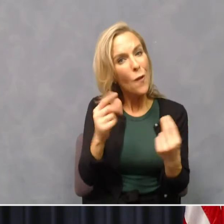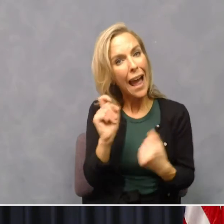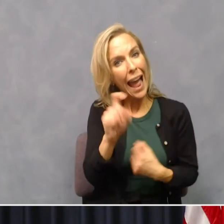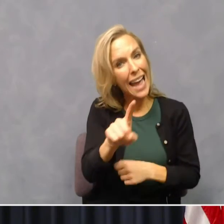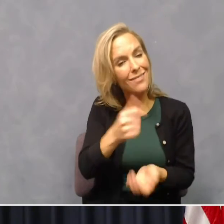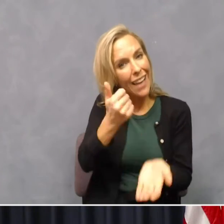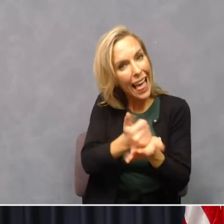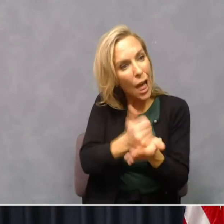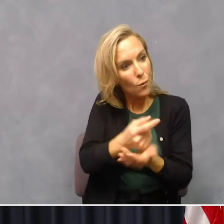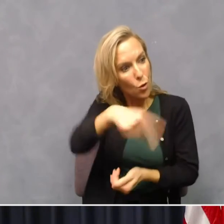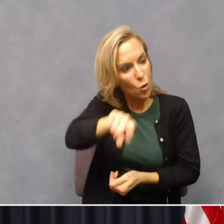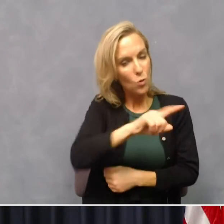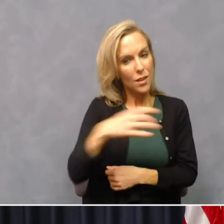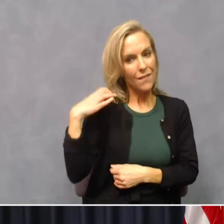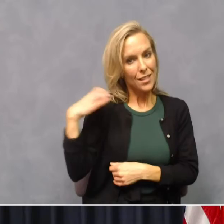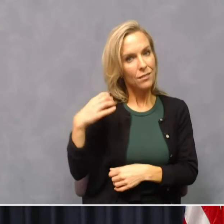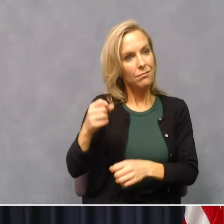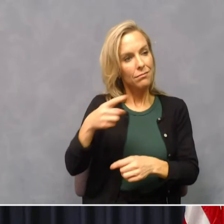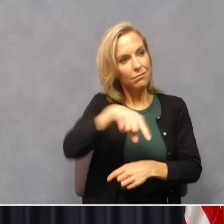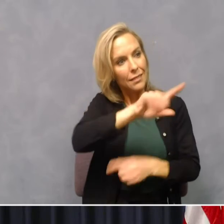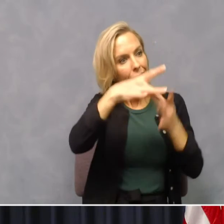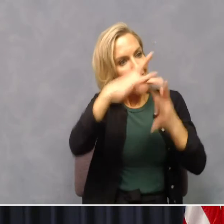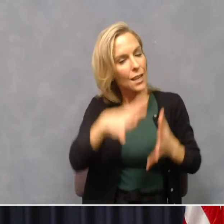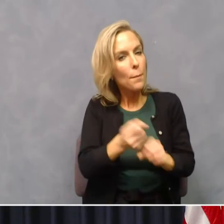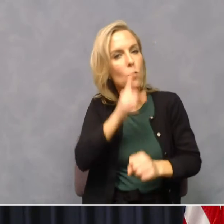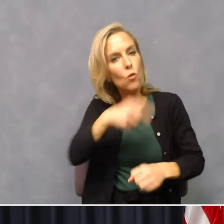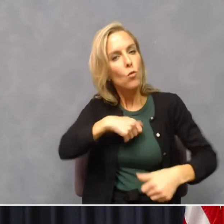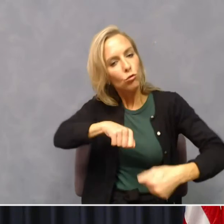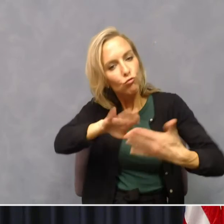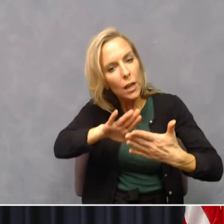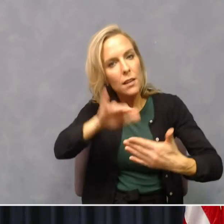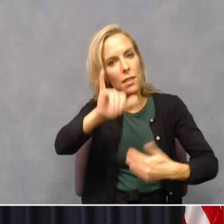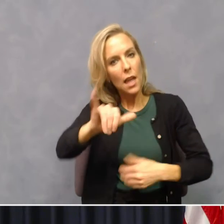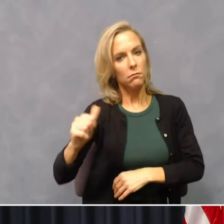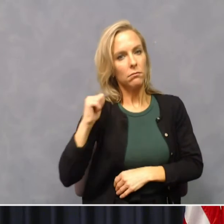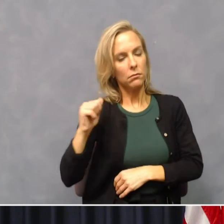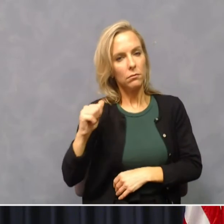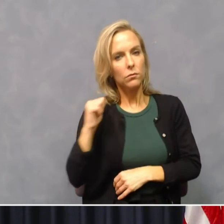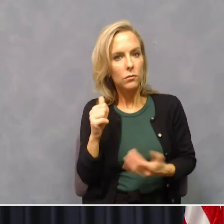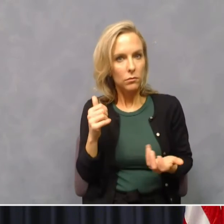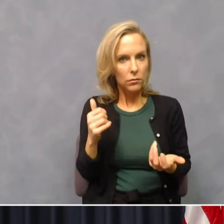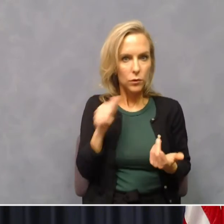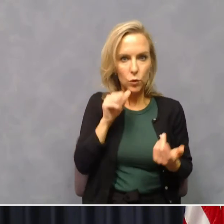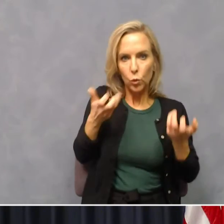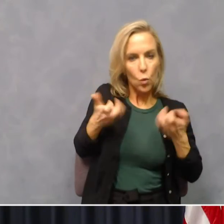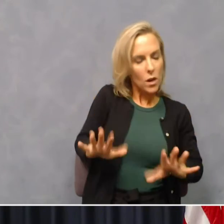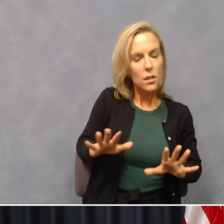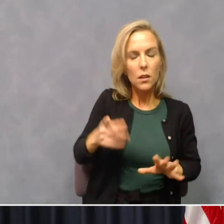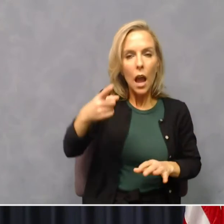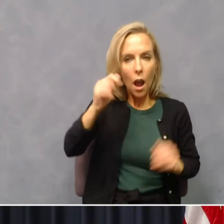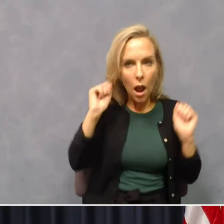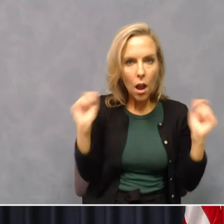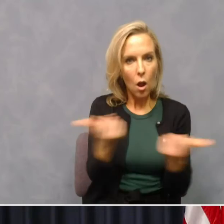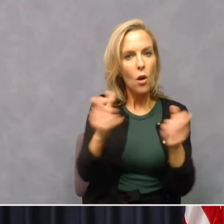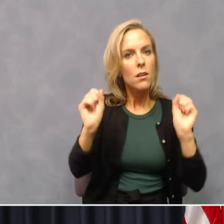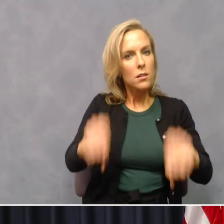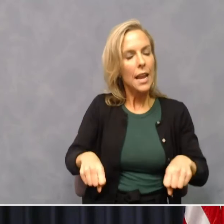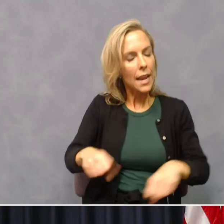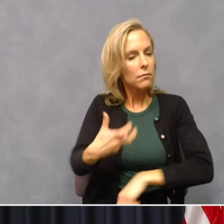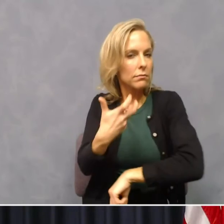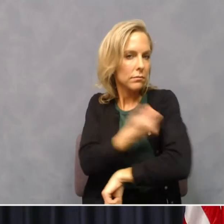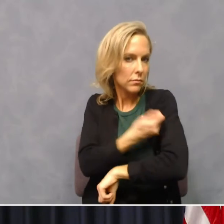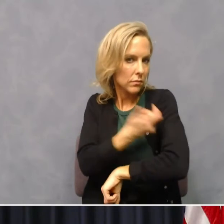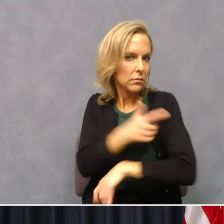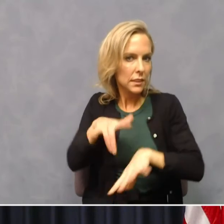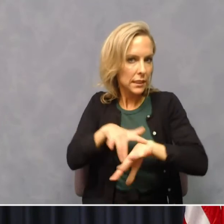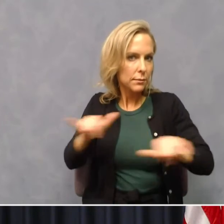officials to make sure we address that hesitancy so that everybody can be getting this vaccine at the same